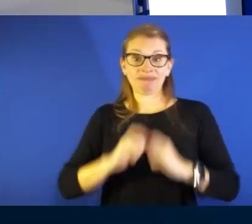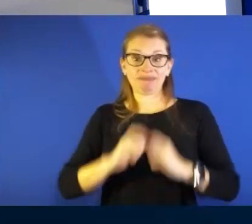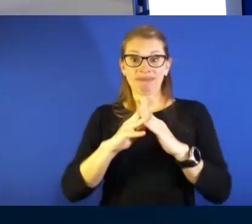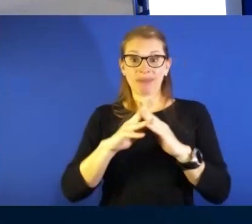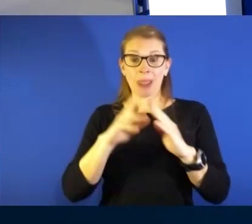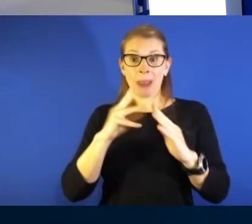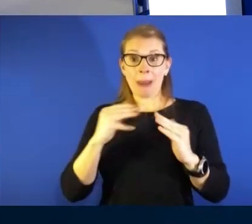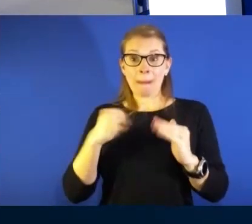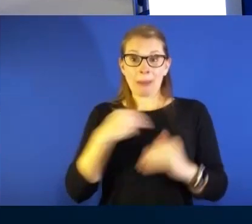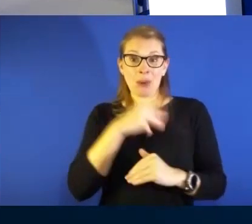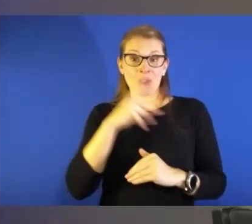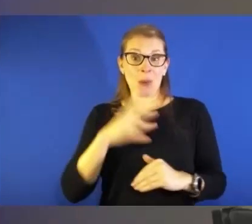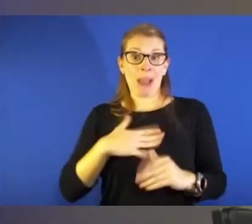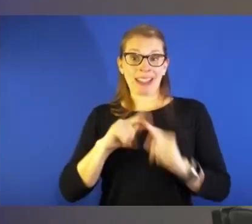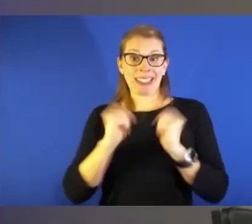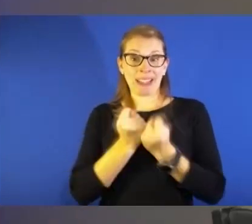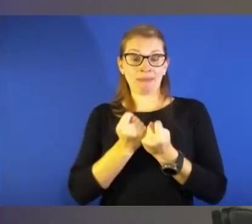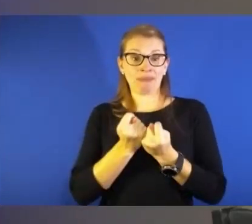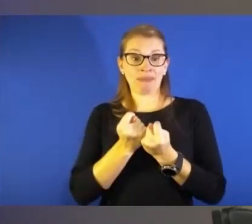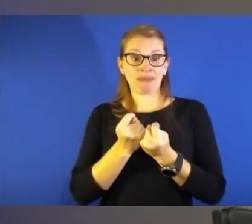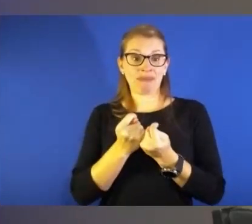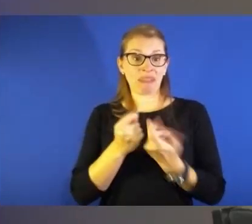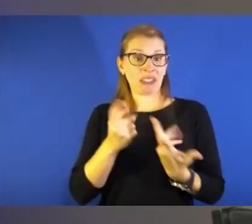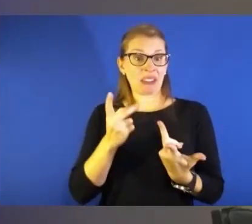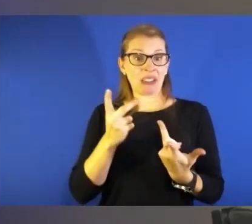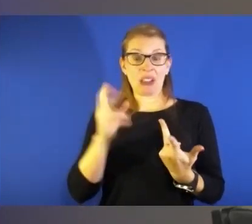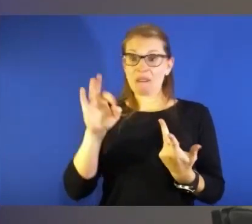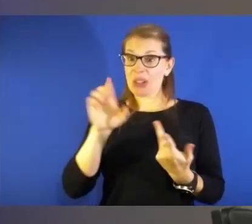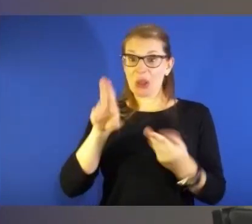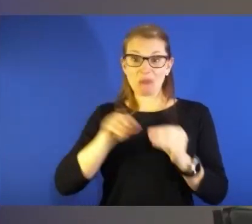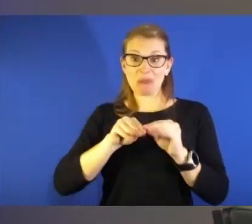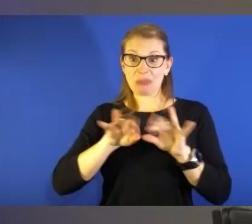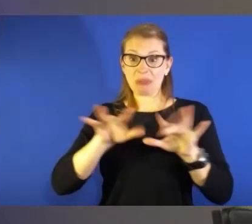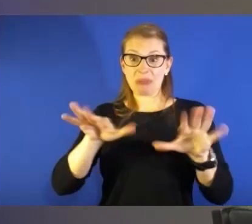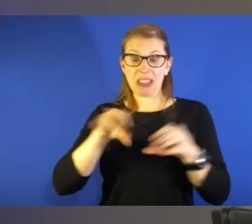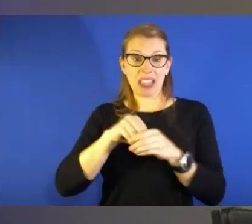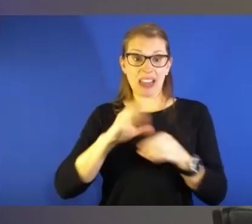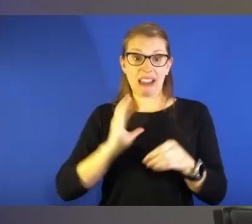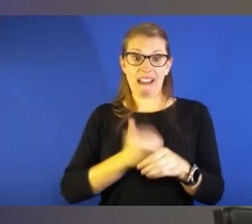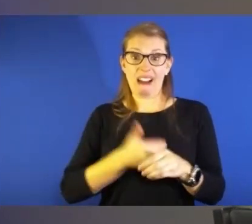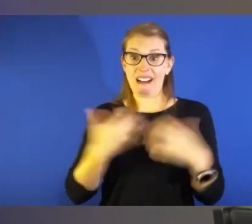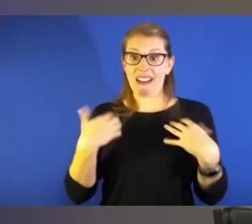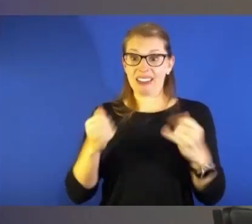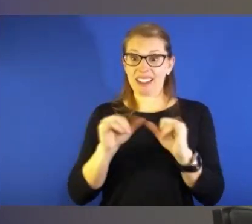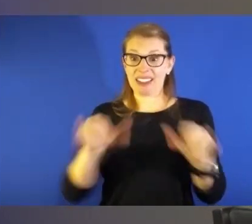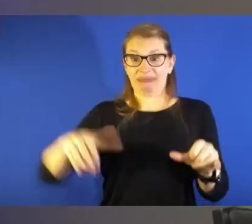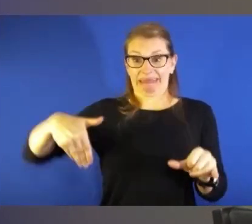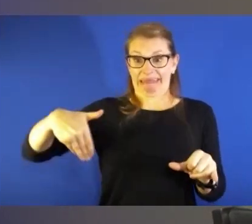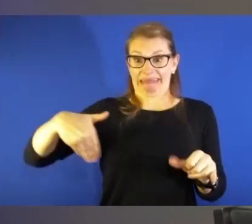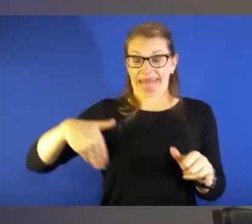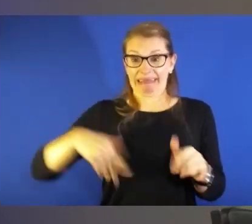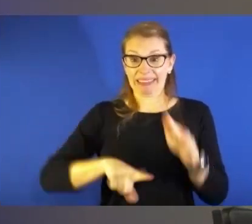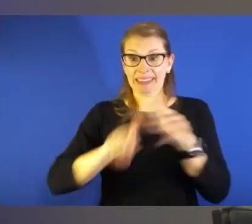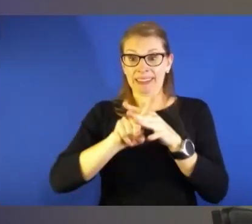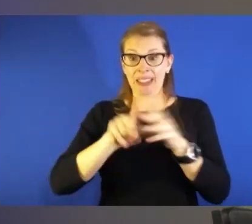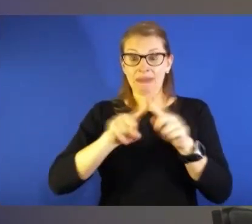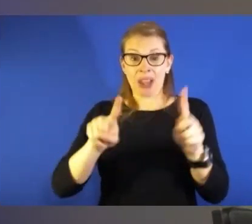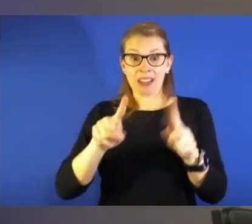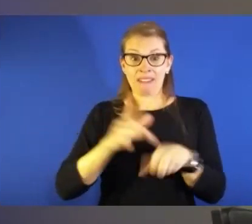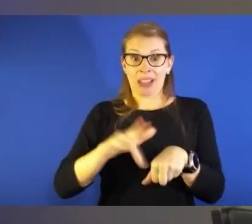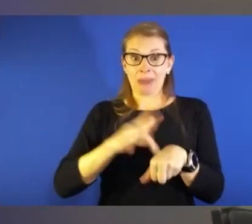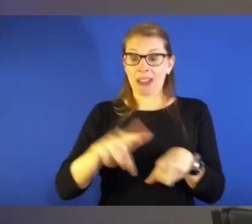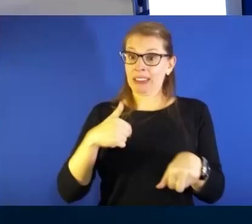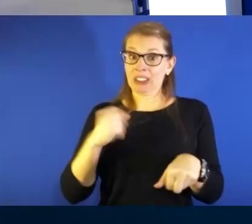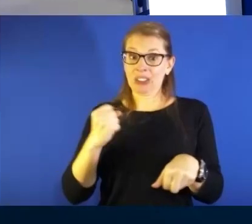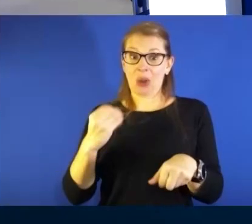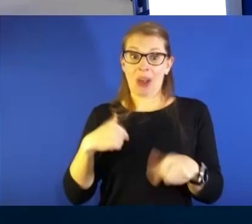we got it, even though we haven't really seen any influenza within our health system yet, but we had it readily available, so I got it taken